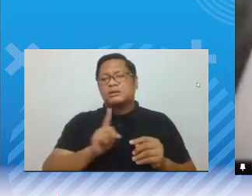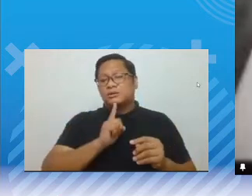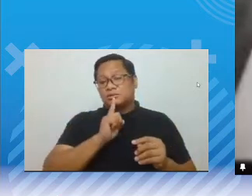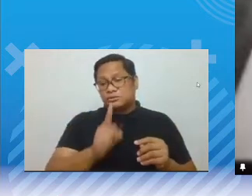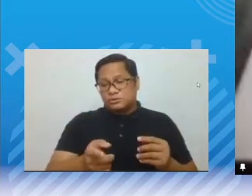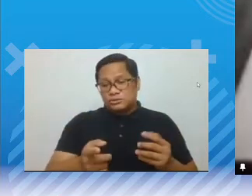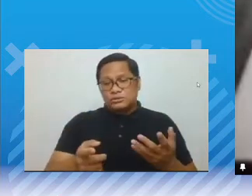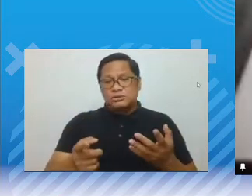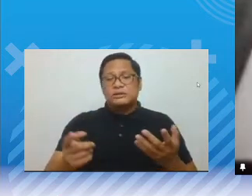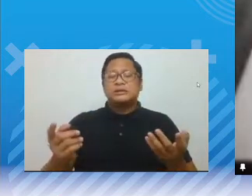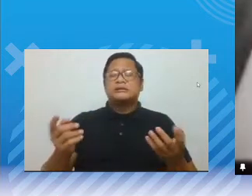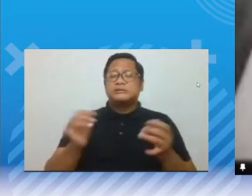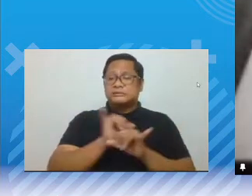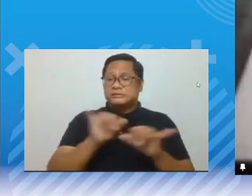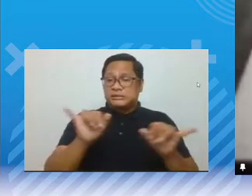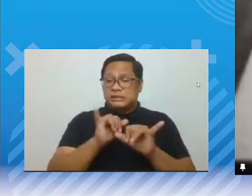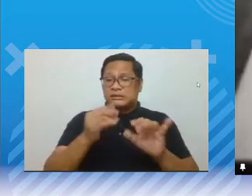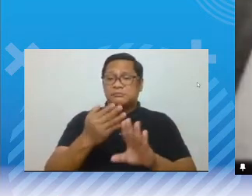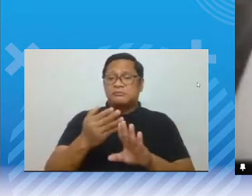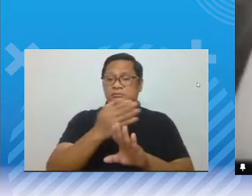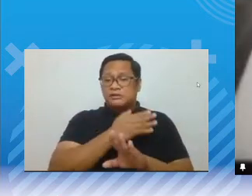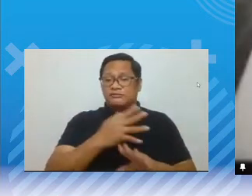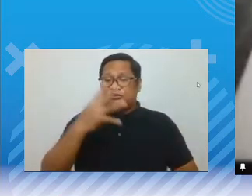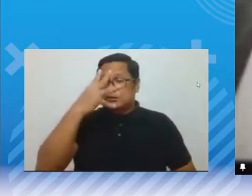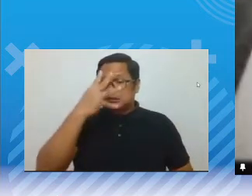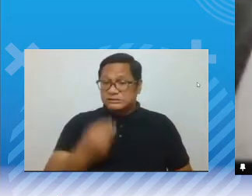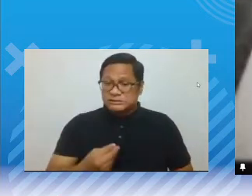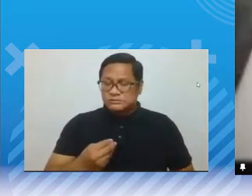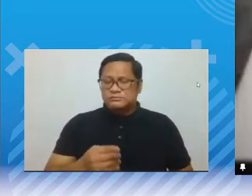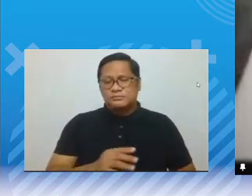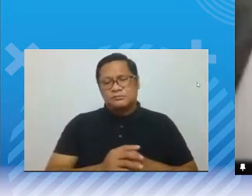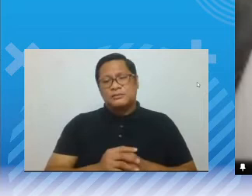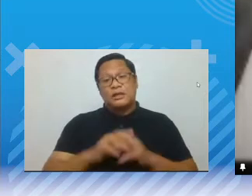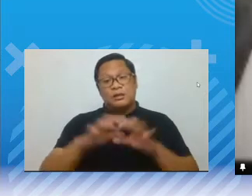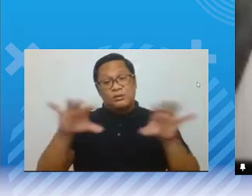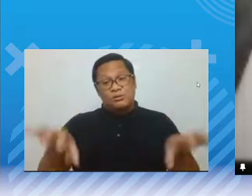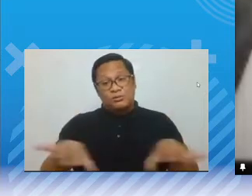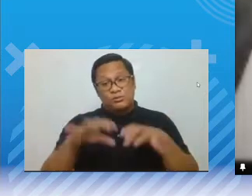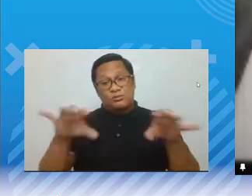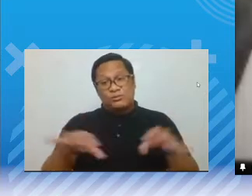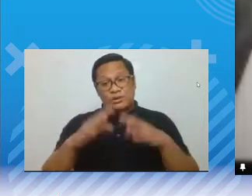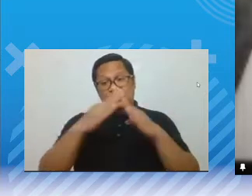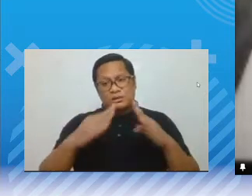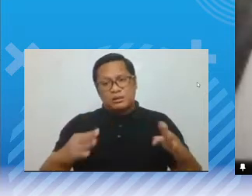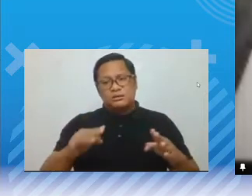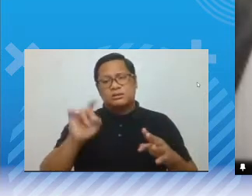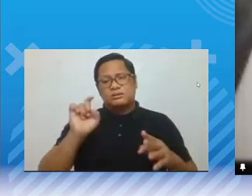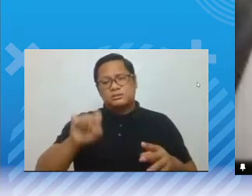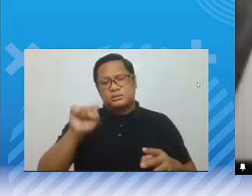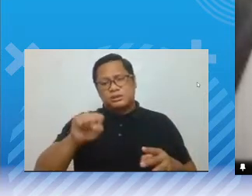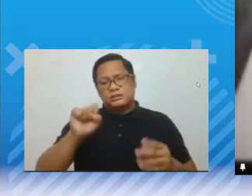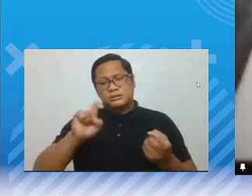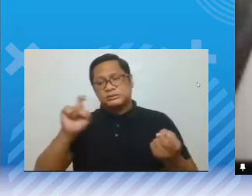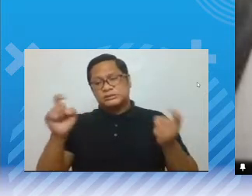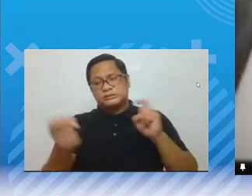evening before we sleep. So this work from home setup is really changing our